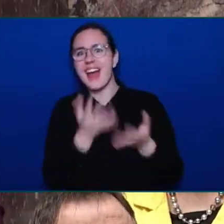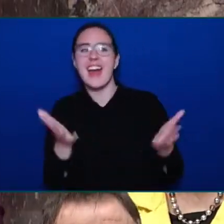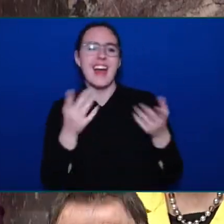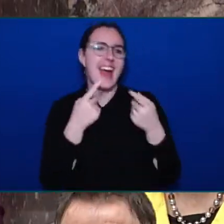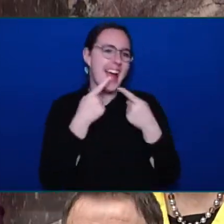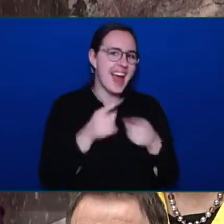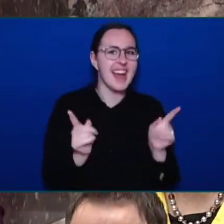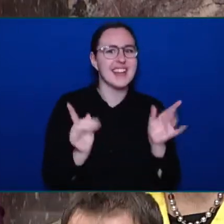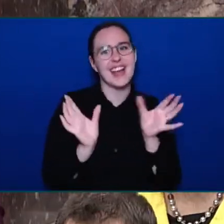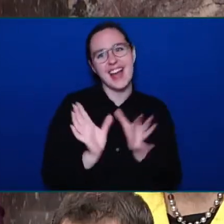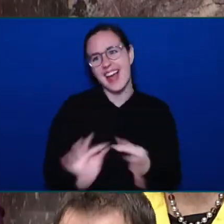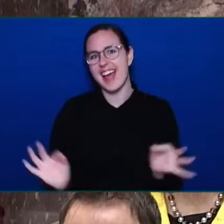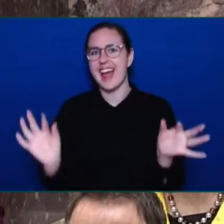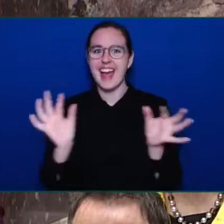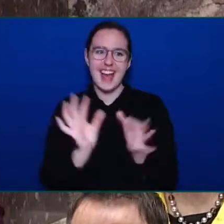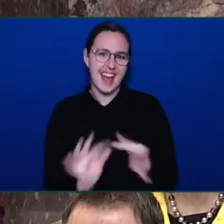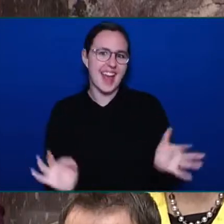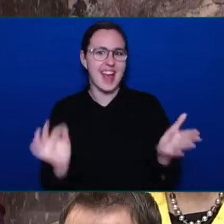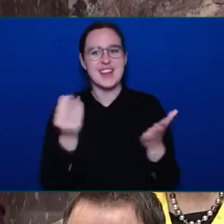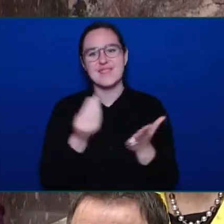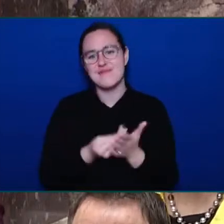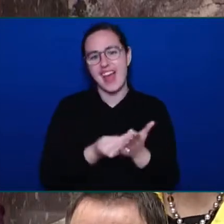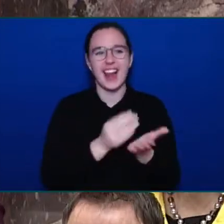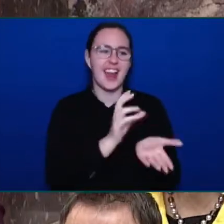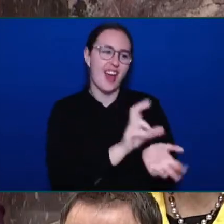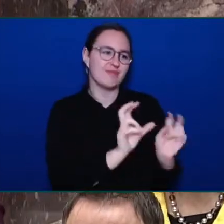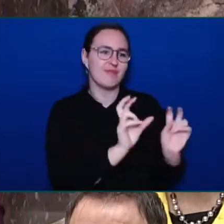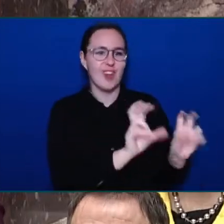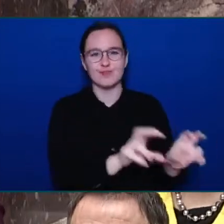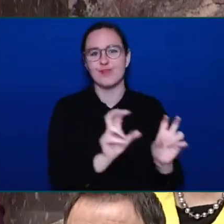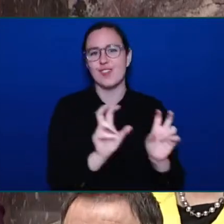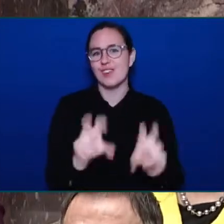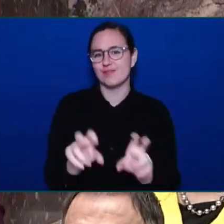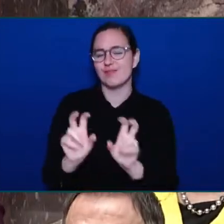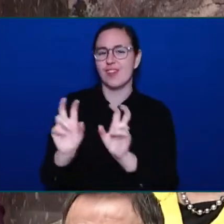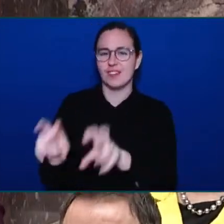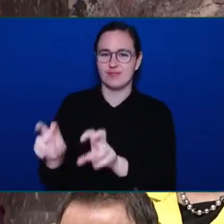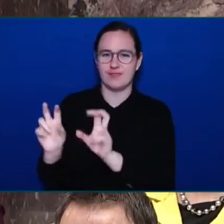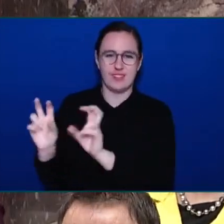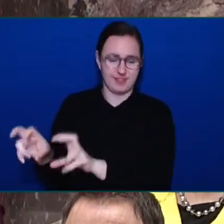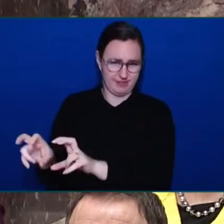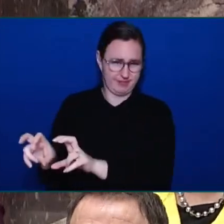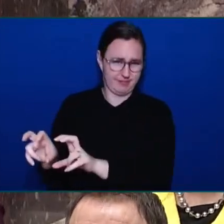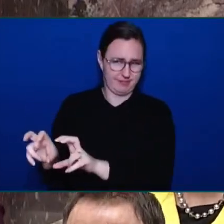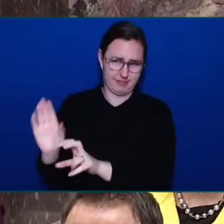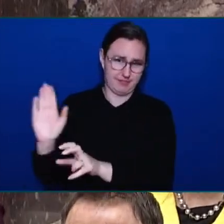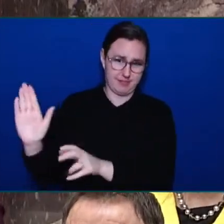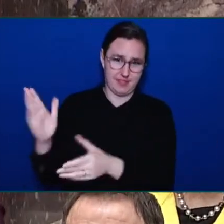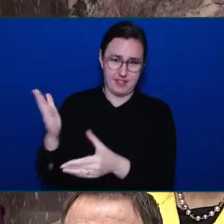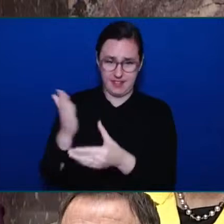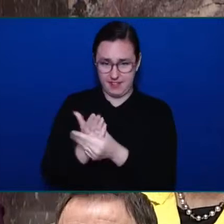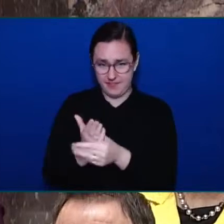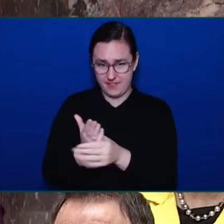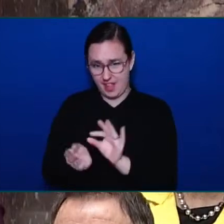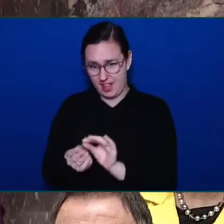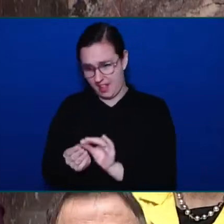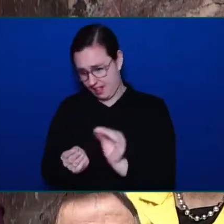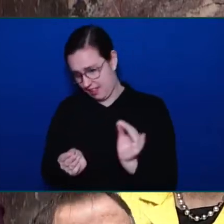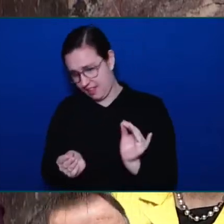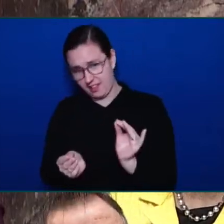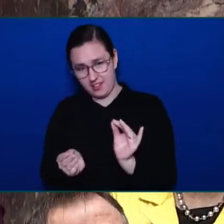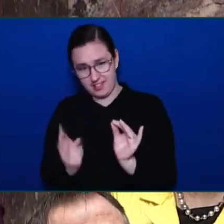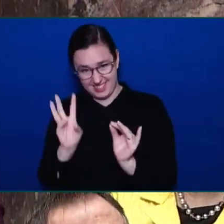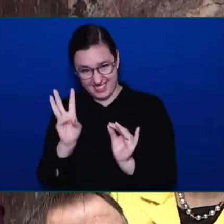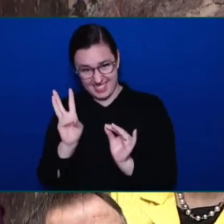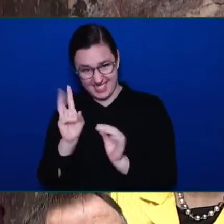he had those files for more than 6 years, and at the same time has failed to make a single comment on